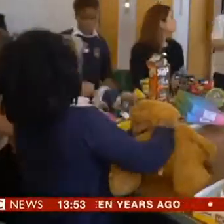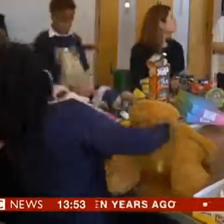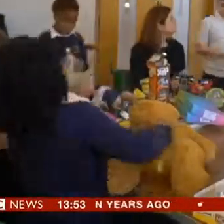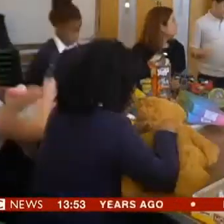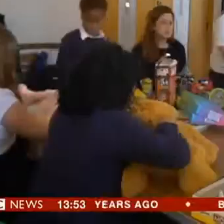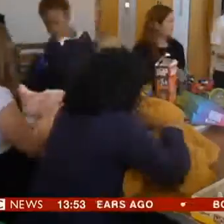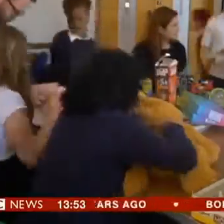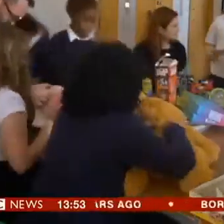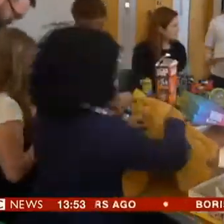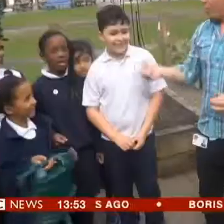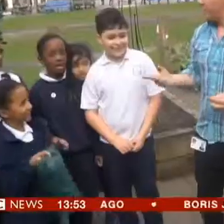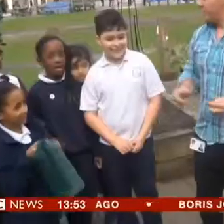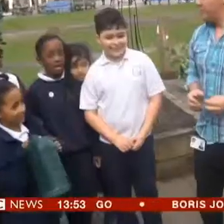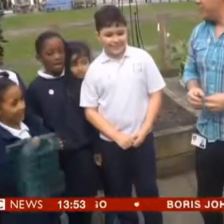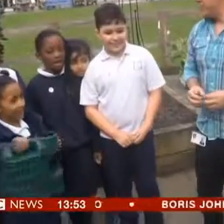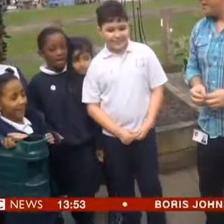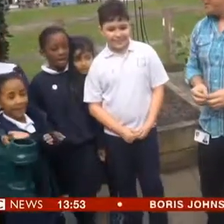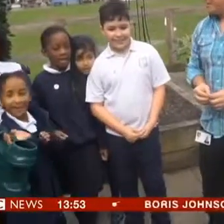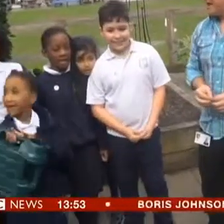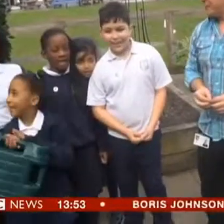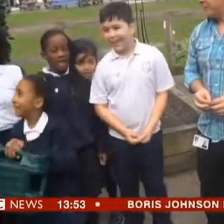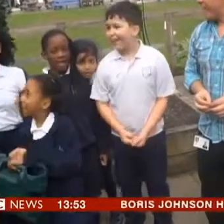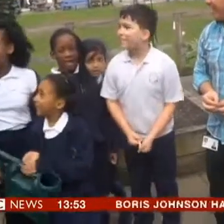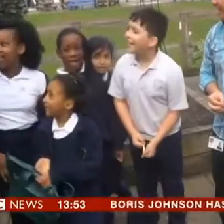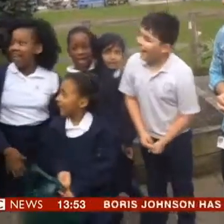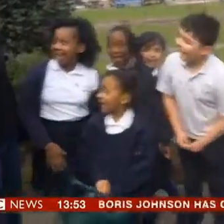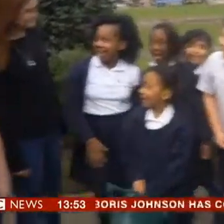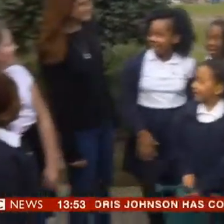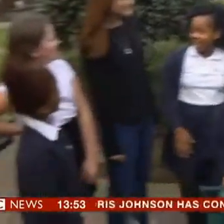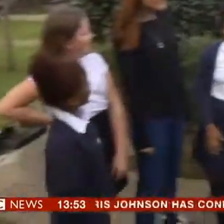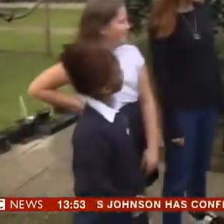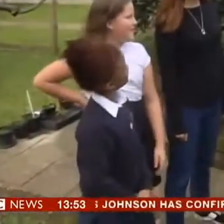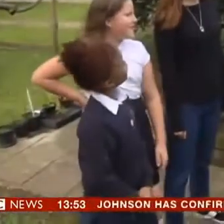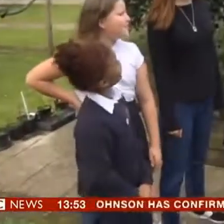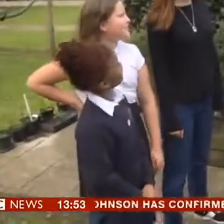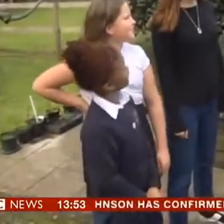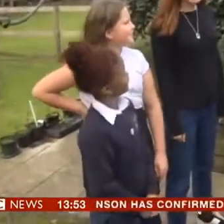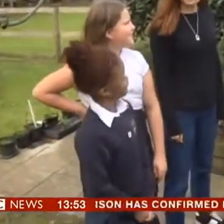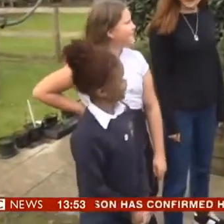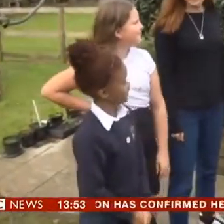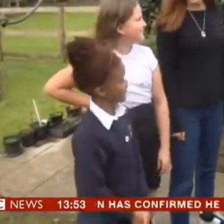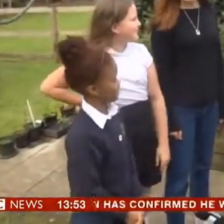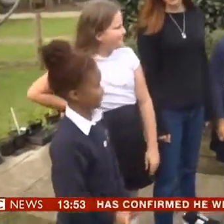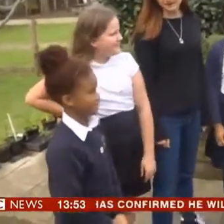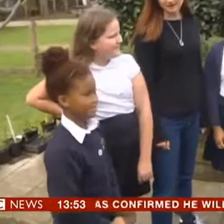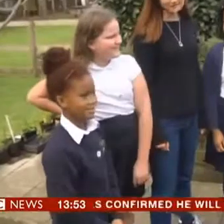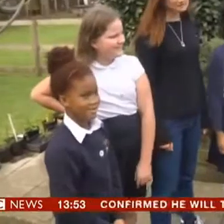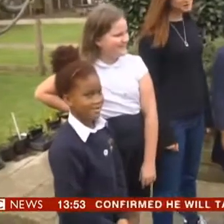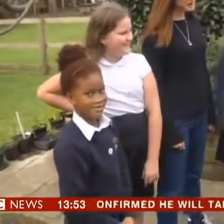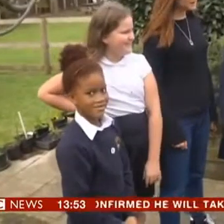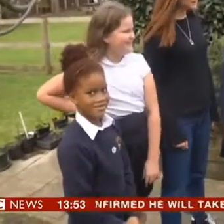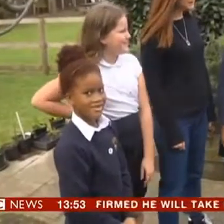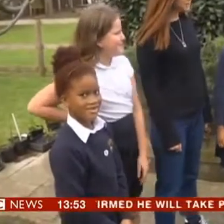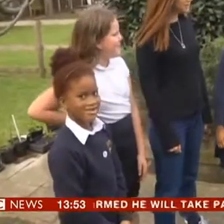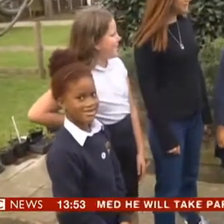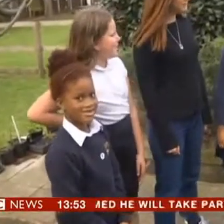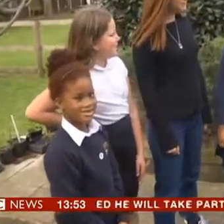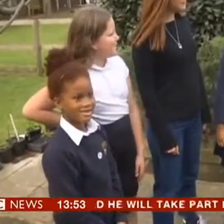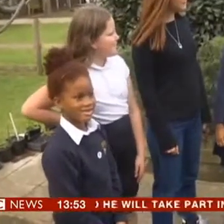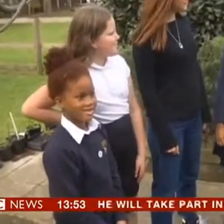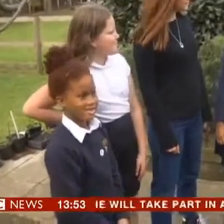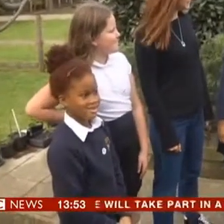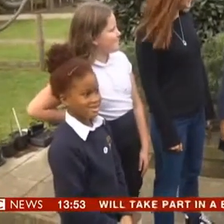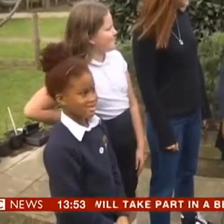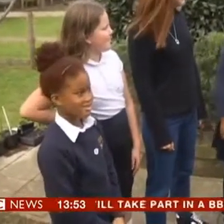made of plastic, I don't know. What do we say to Bonnie for coming to us today? Thank you! Oh, well, thanks for having me. Do think I can be an honorary